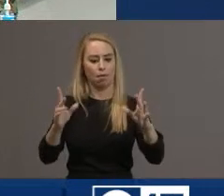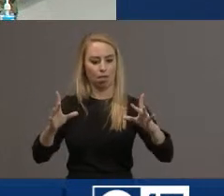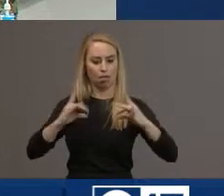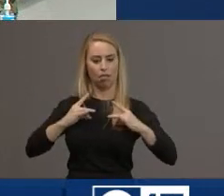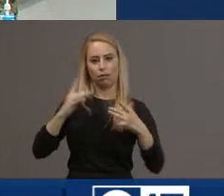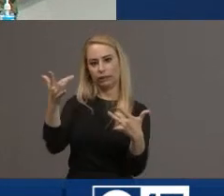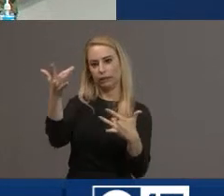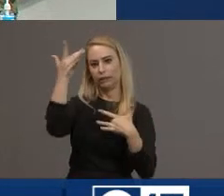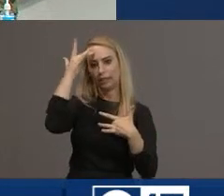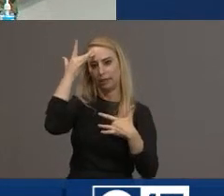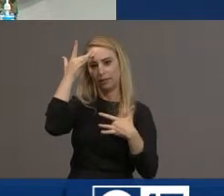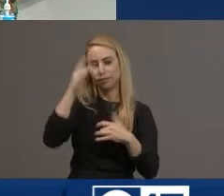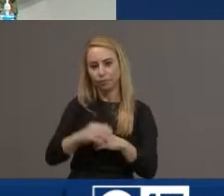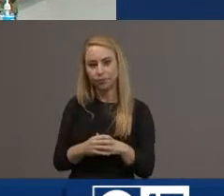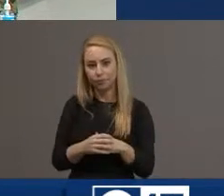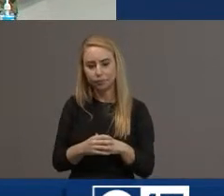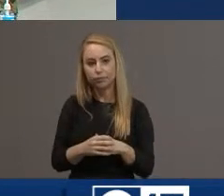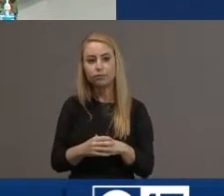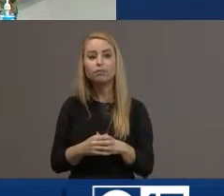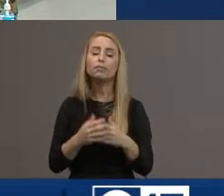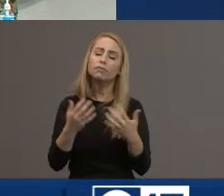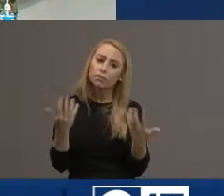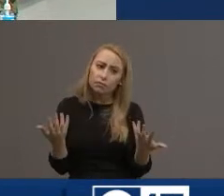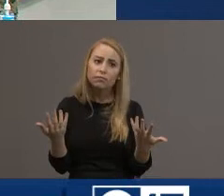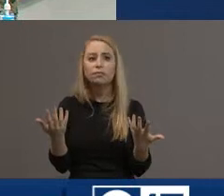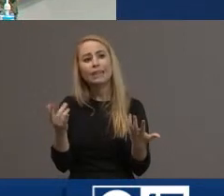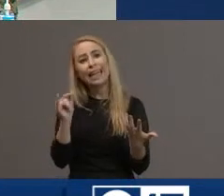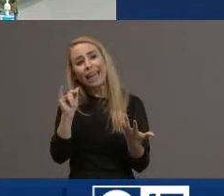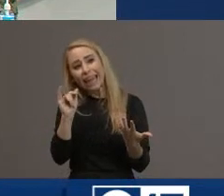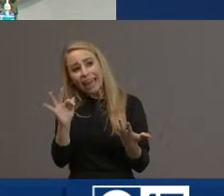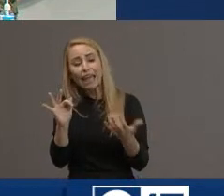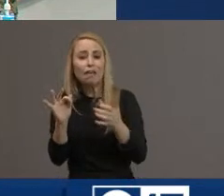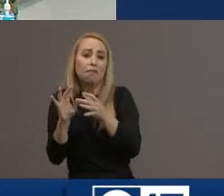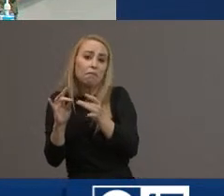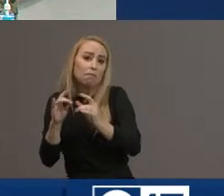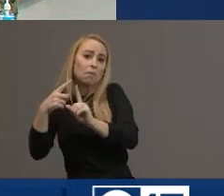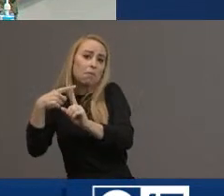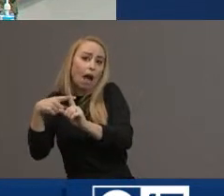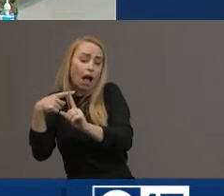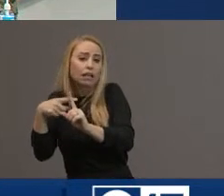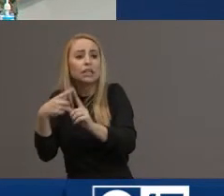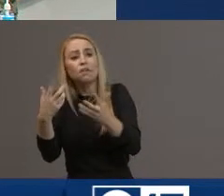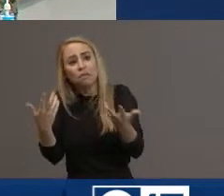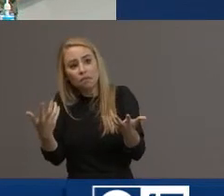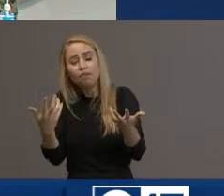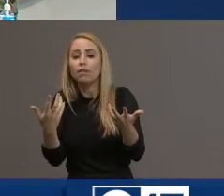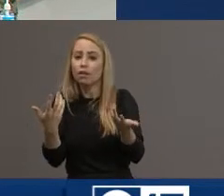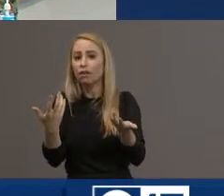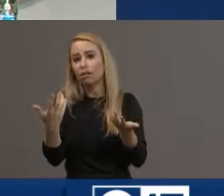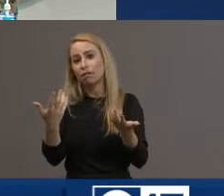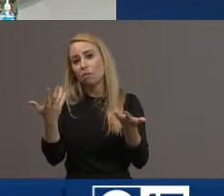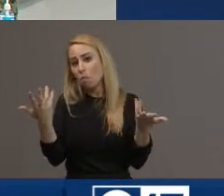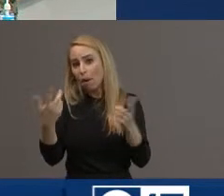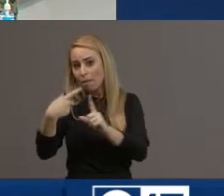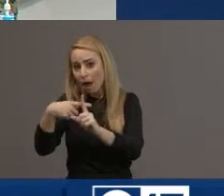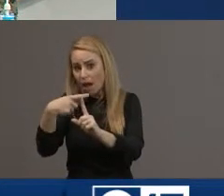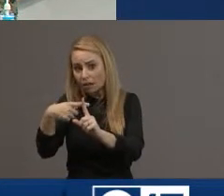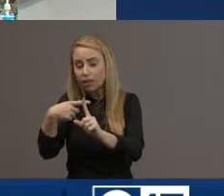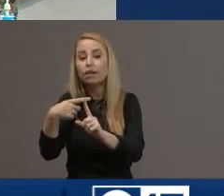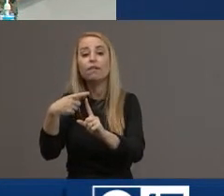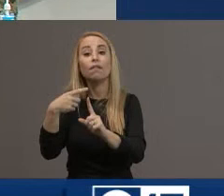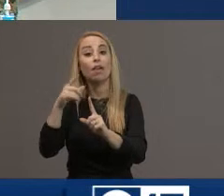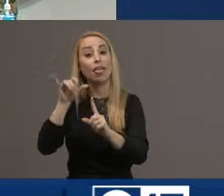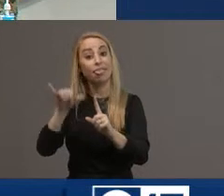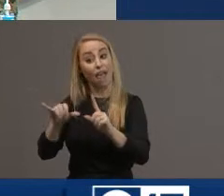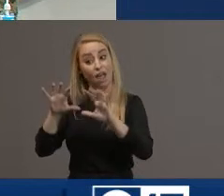growth. If there was anything good on this chart, it would be that we're not seeing case growth